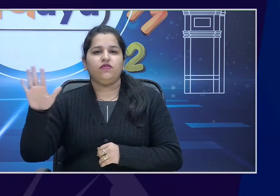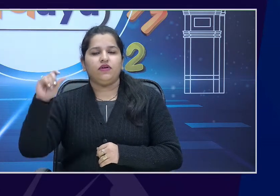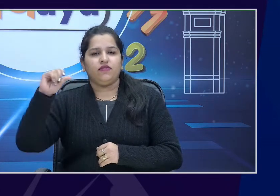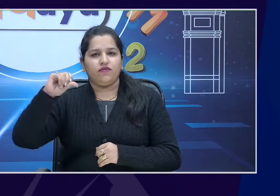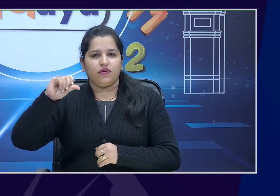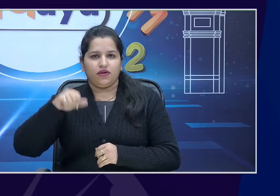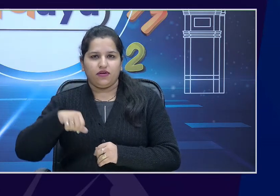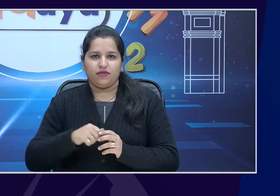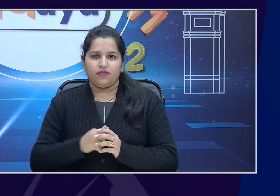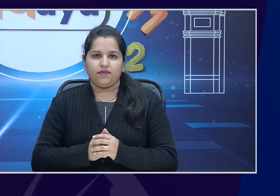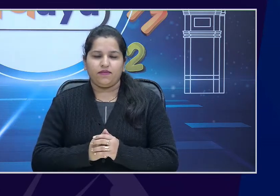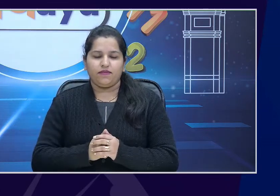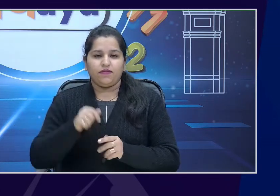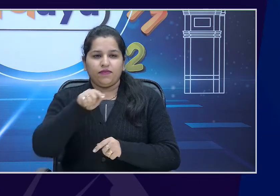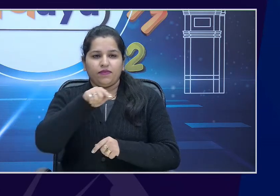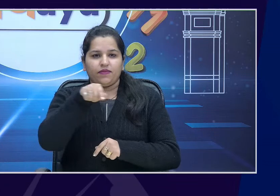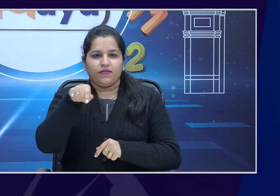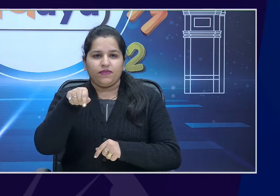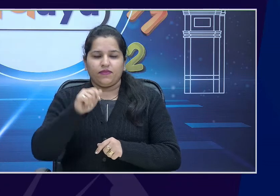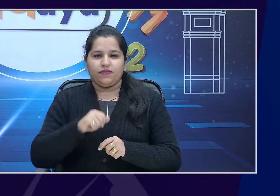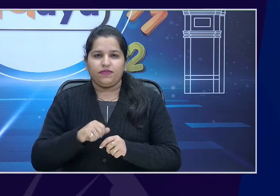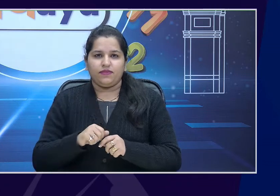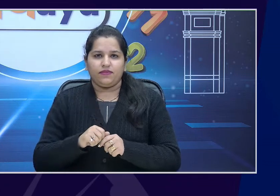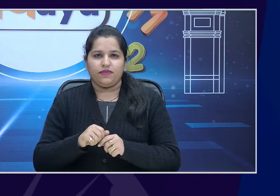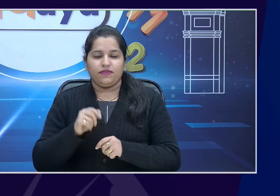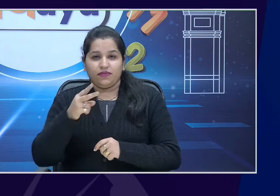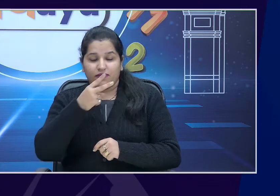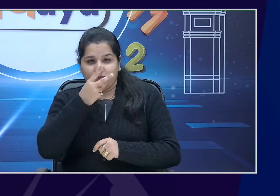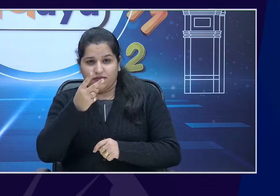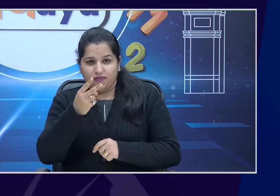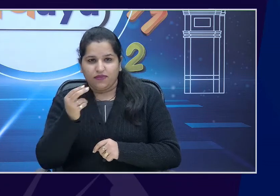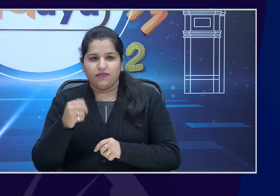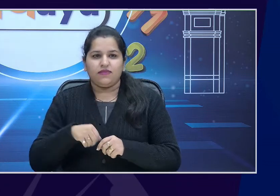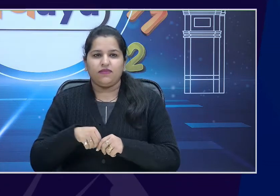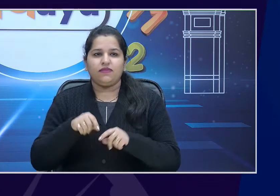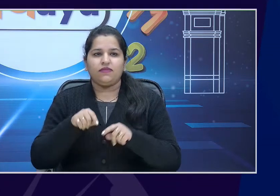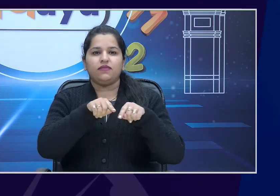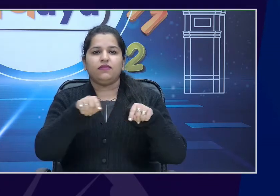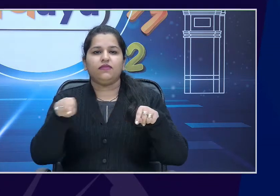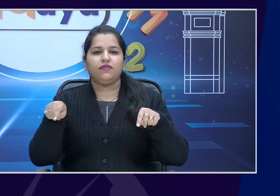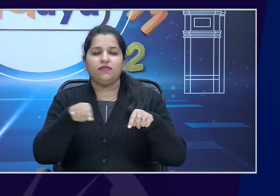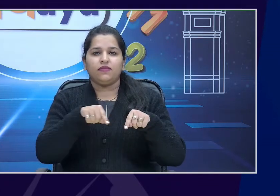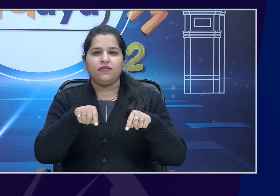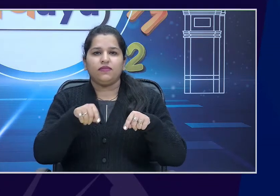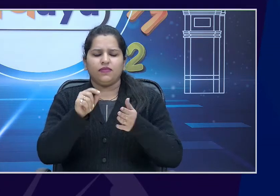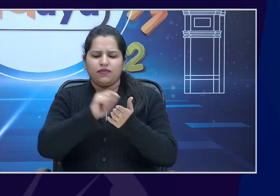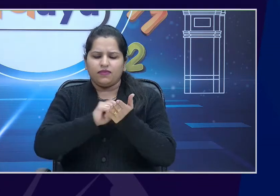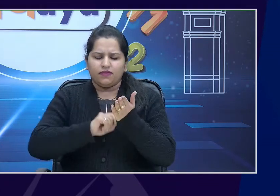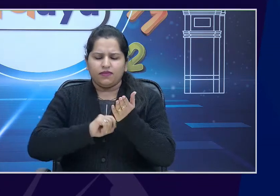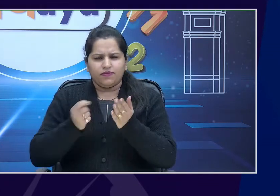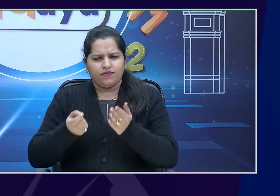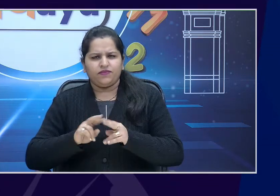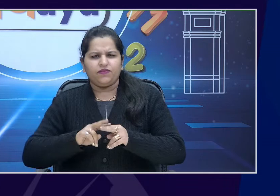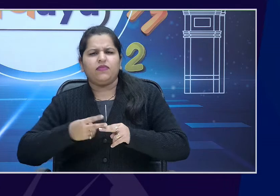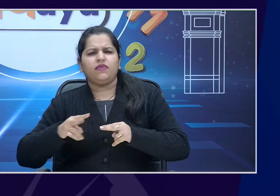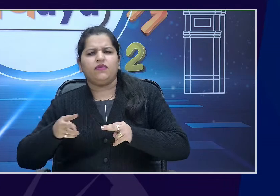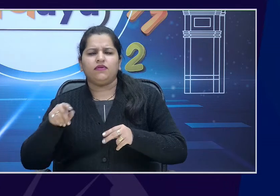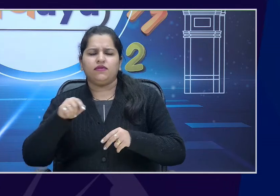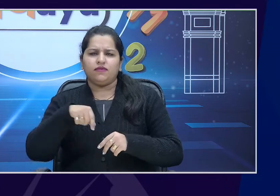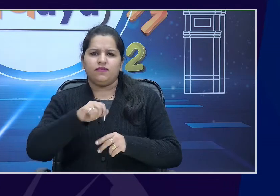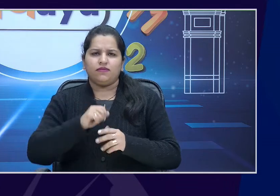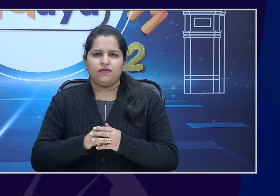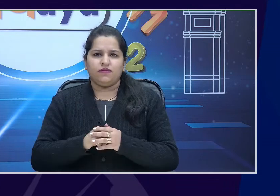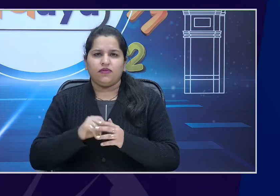8800440559. You can see on your television screen, it is flashing on the screen, and you can note down the number. And you can